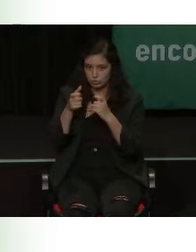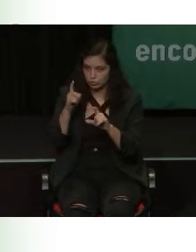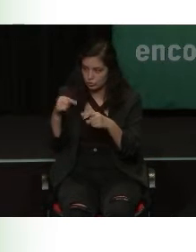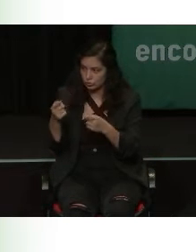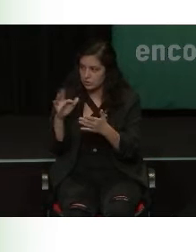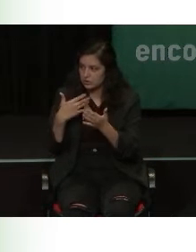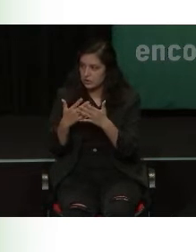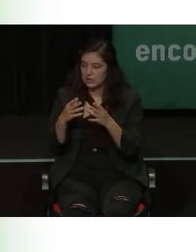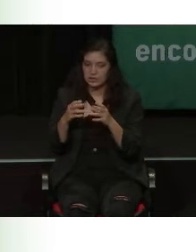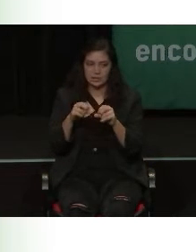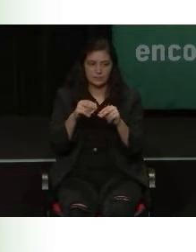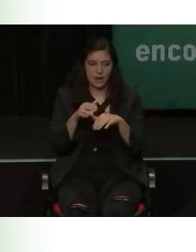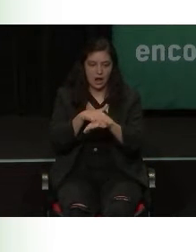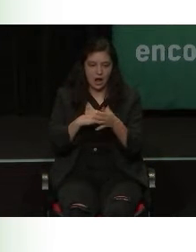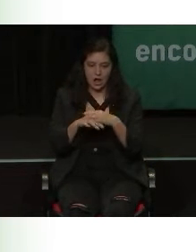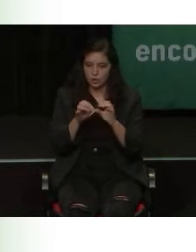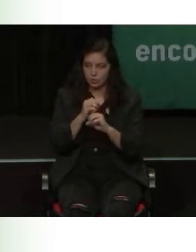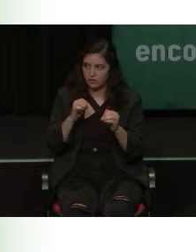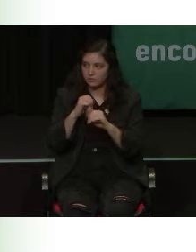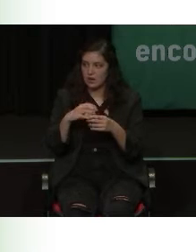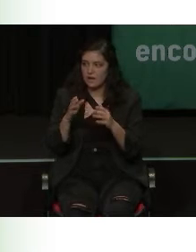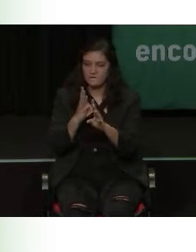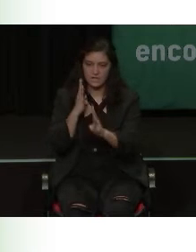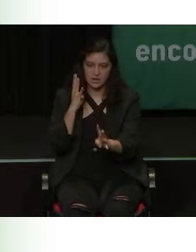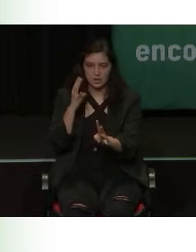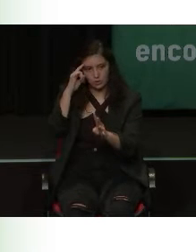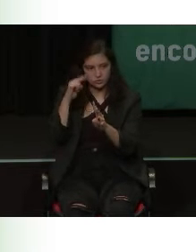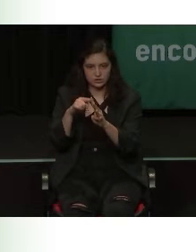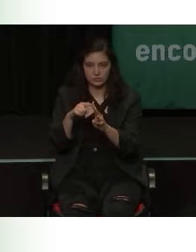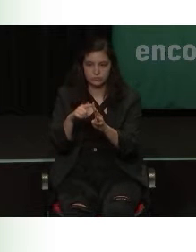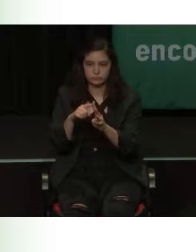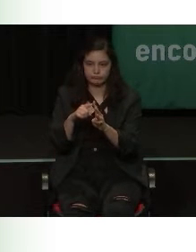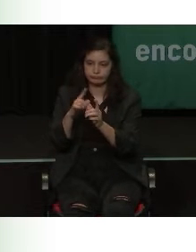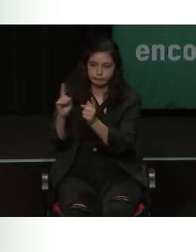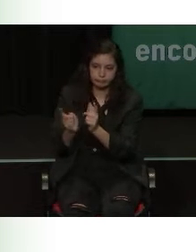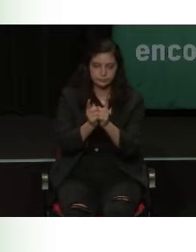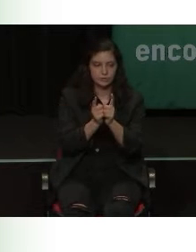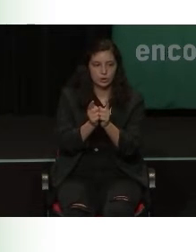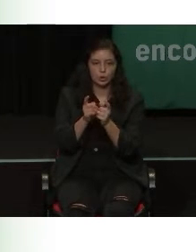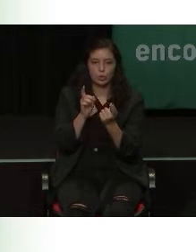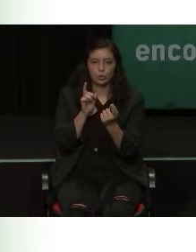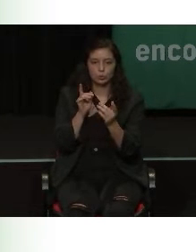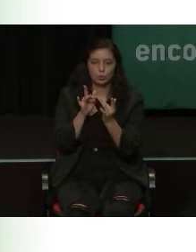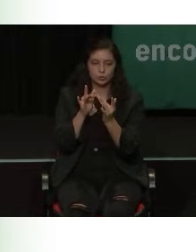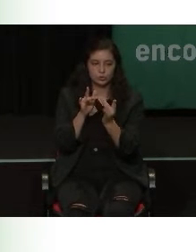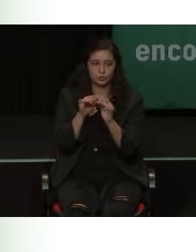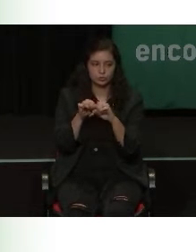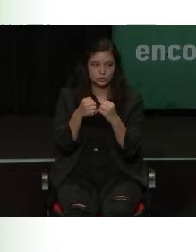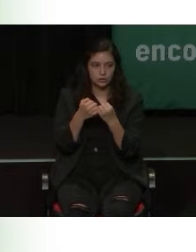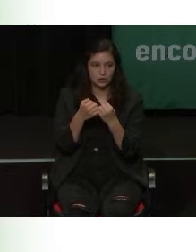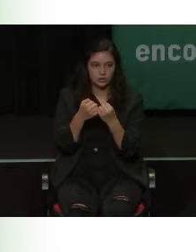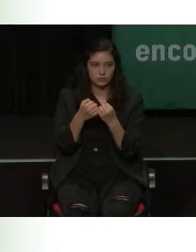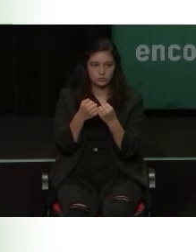involved exposure to risk, being in contact with others, not disinfecting hands, standing